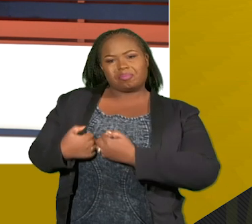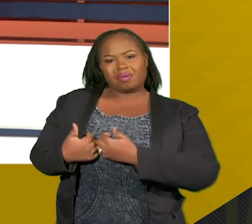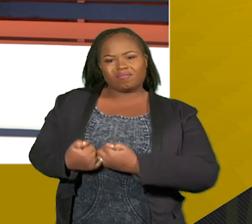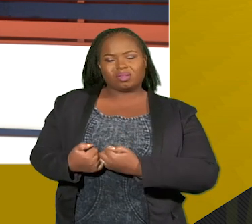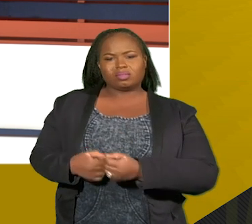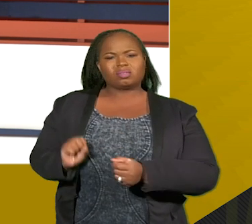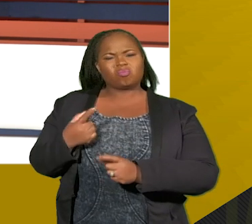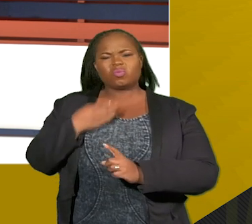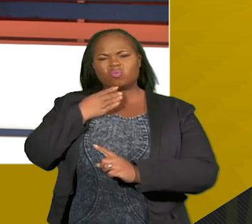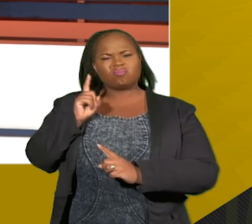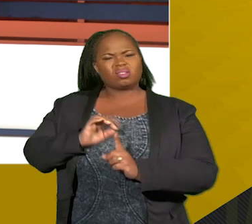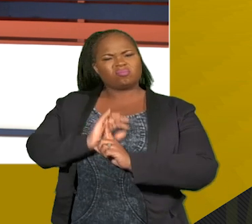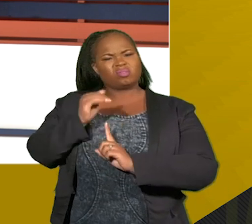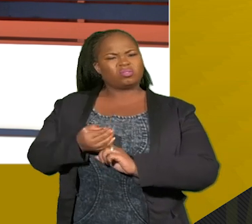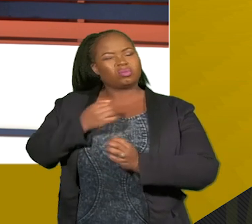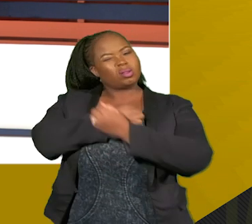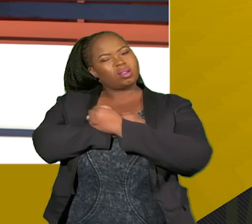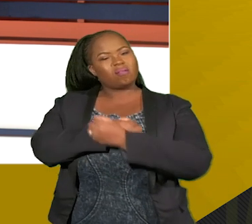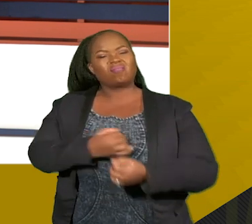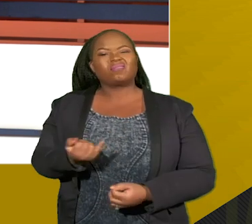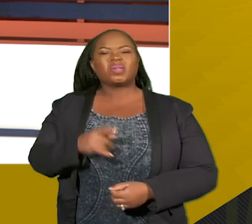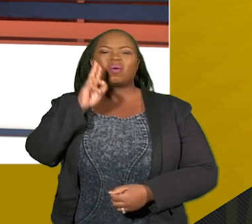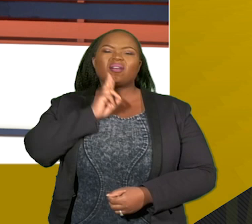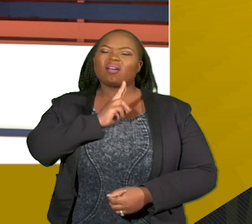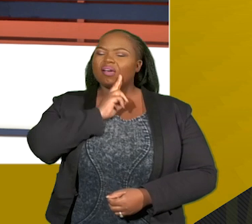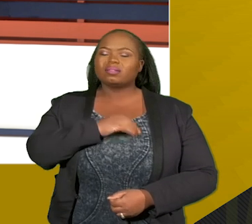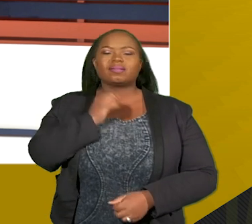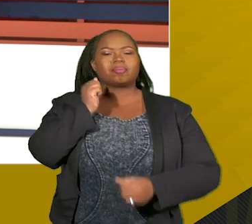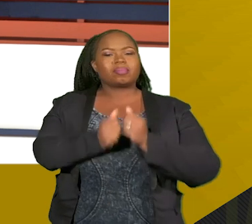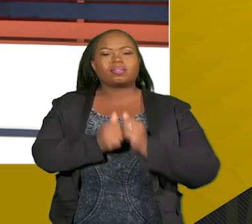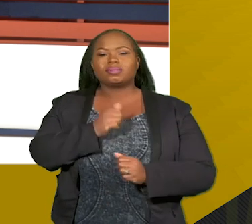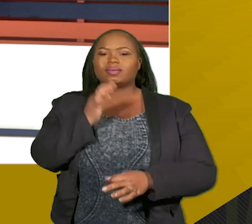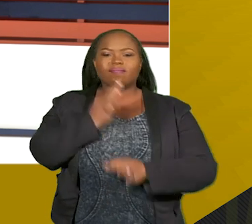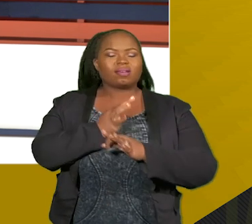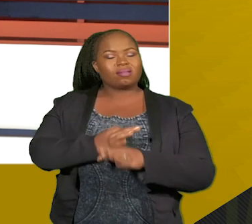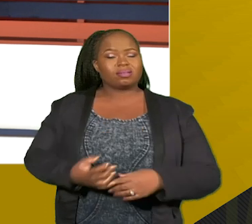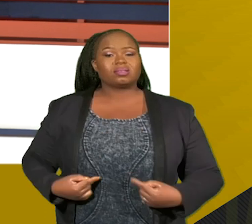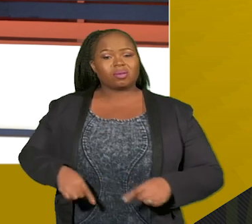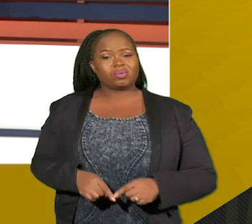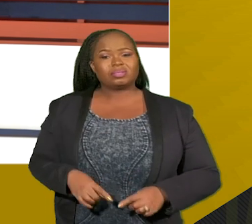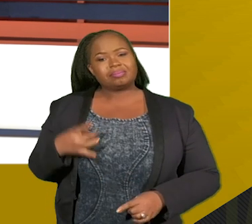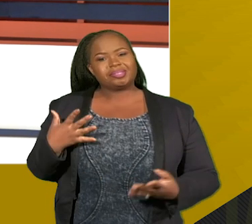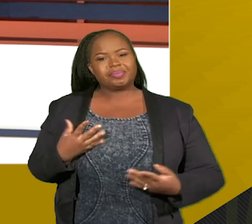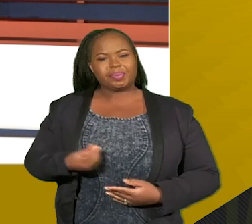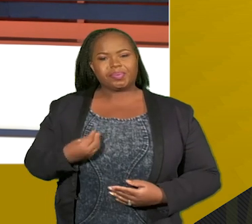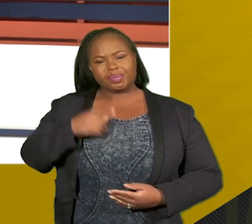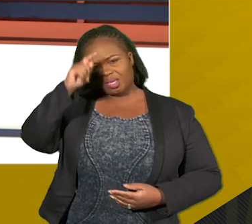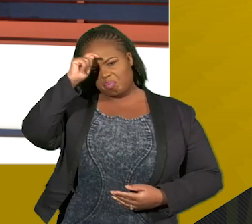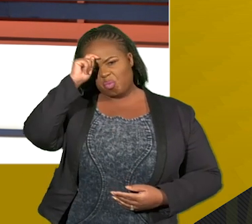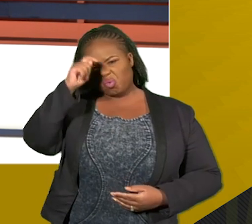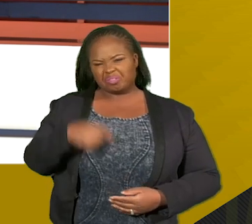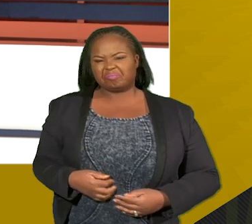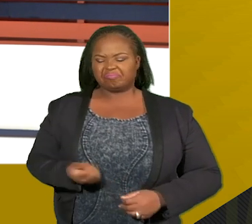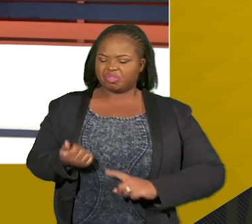supposed to protect them and love them. These are our uncles, our fathers, our brothers, and sometimes young little boys are being shown